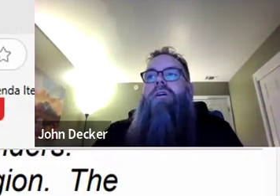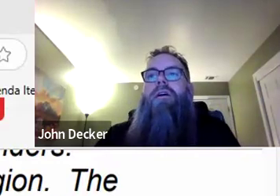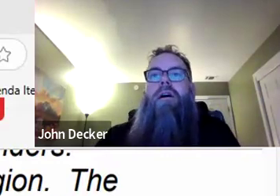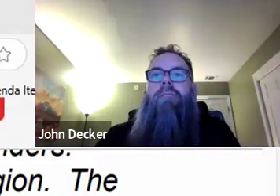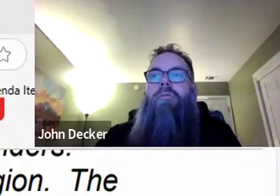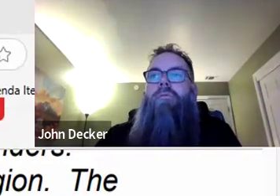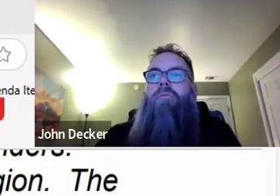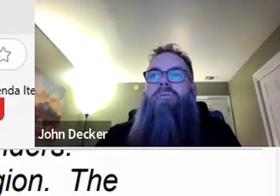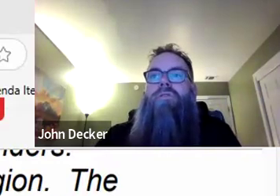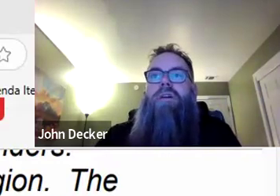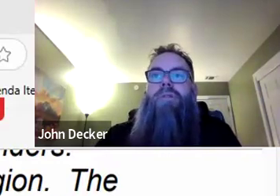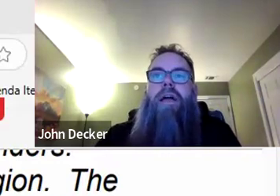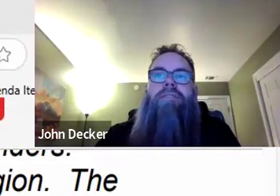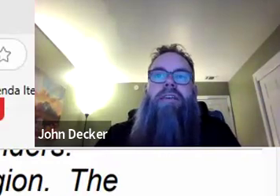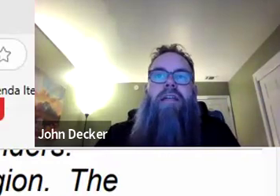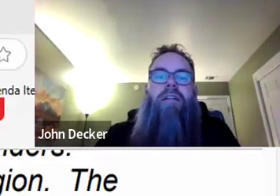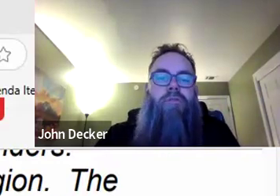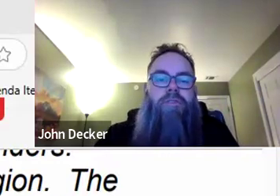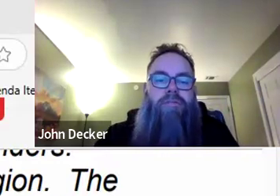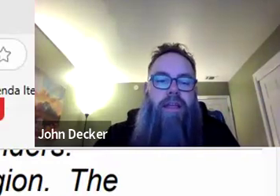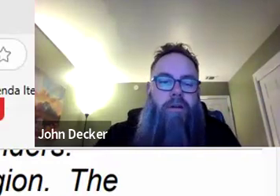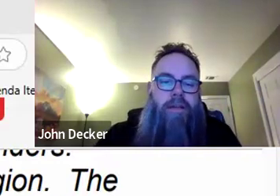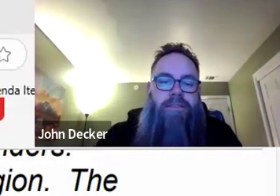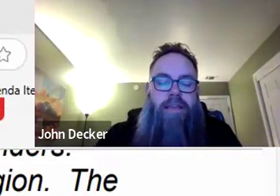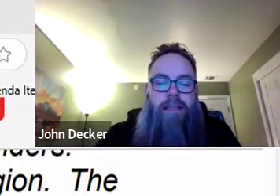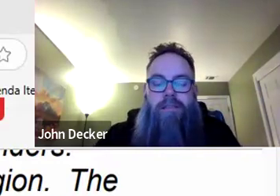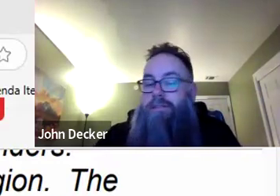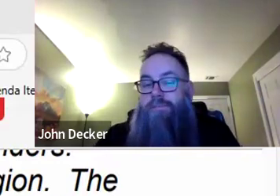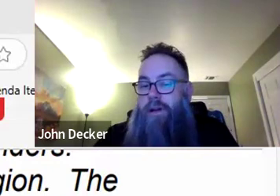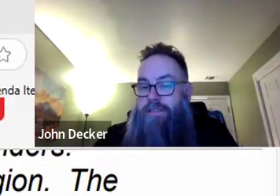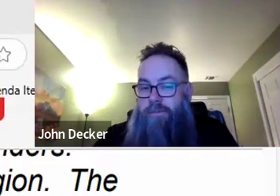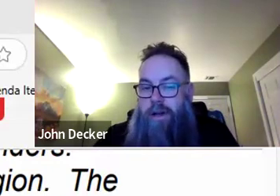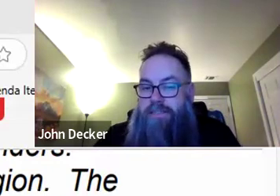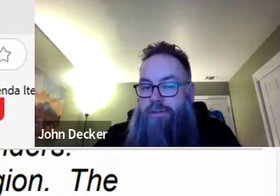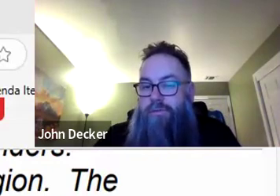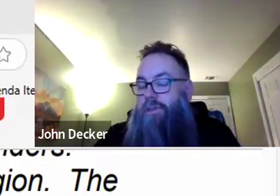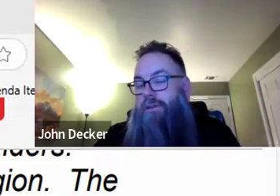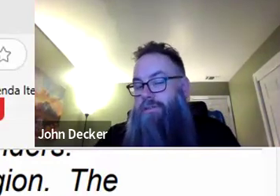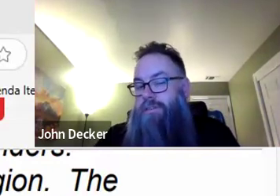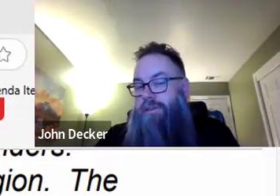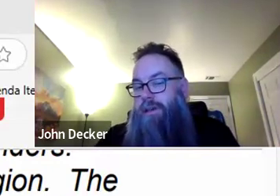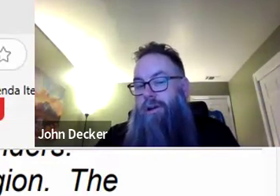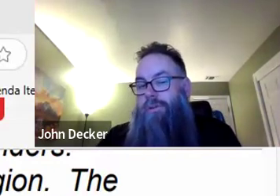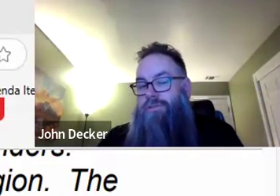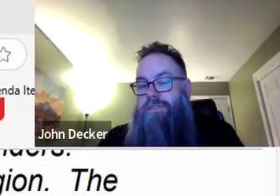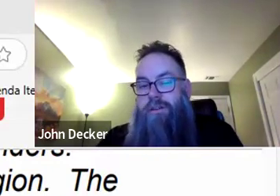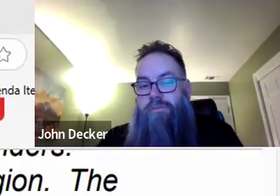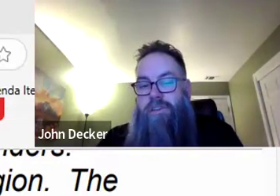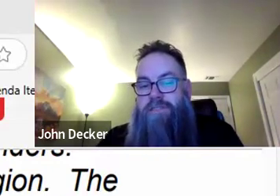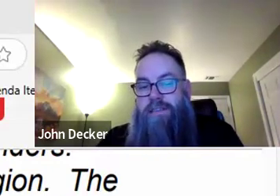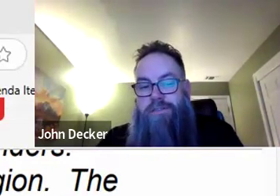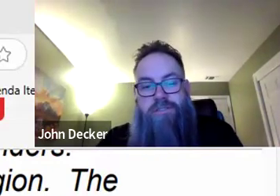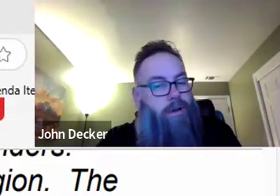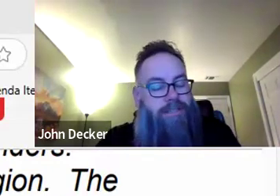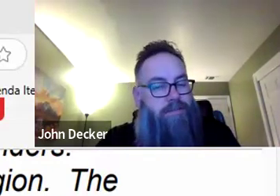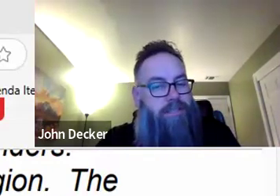here, there's compliance at a number of different areas, and surprise, surprise, though for years at our regional center, we